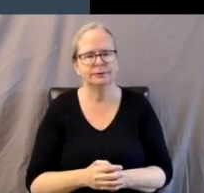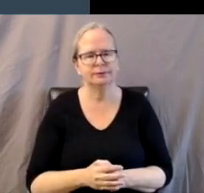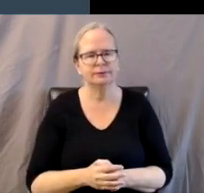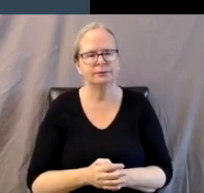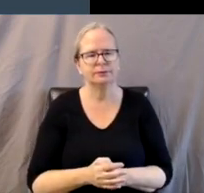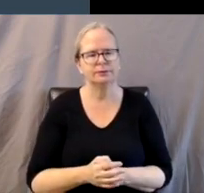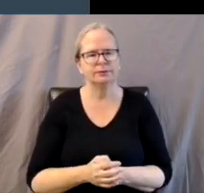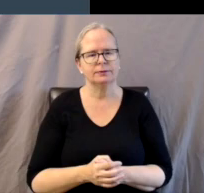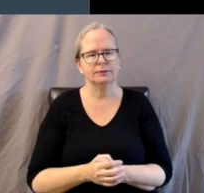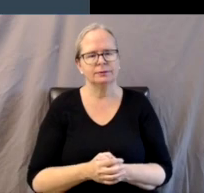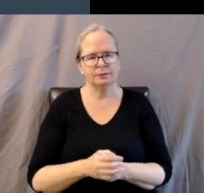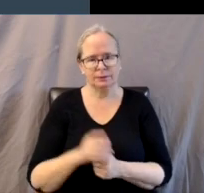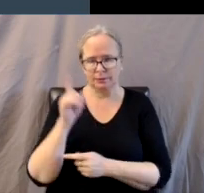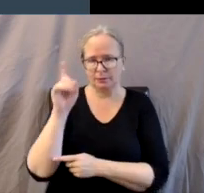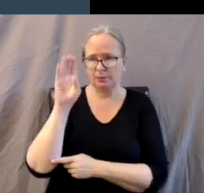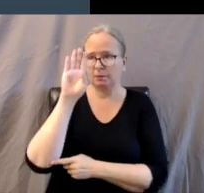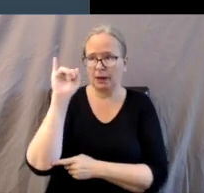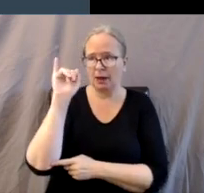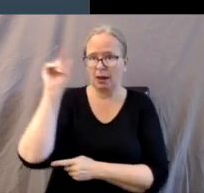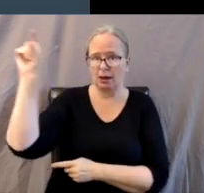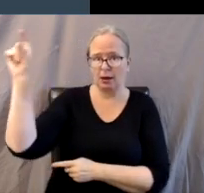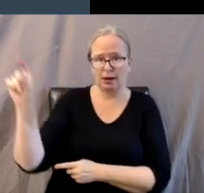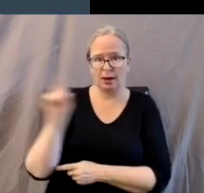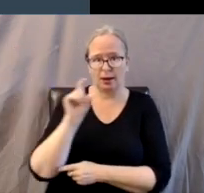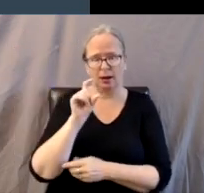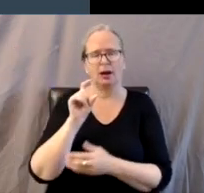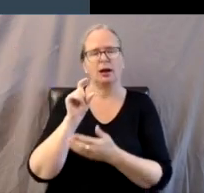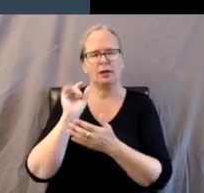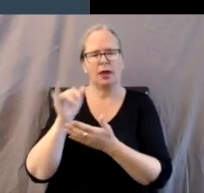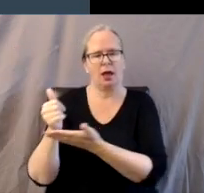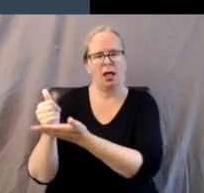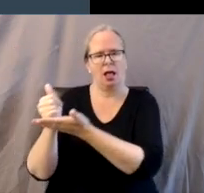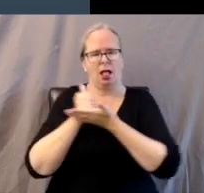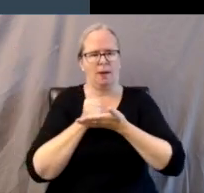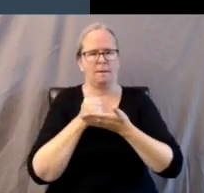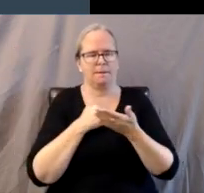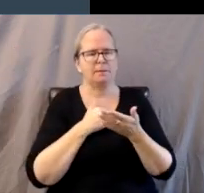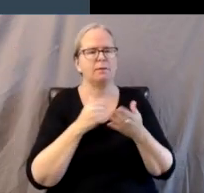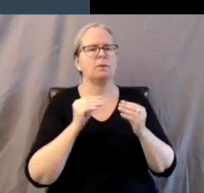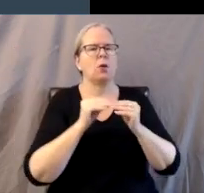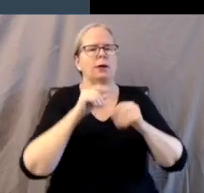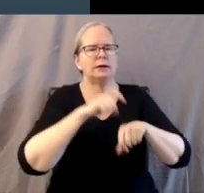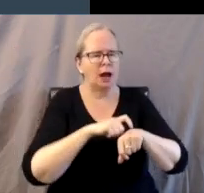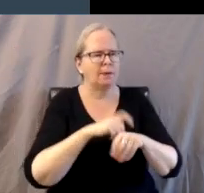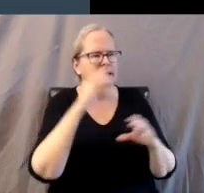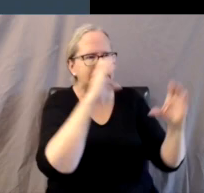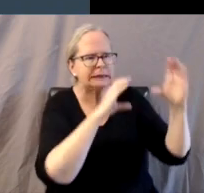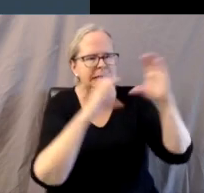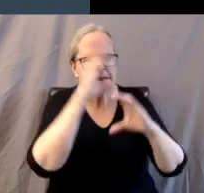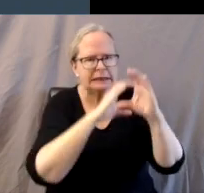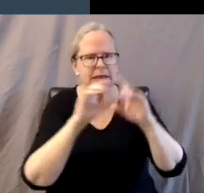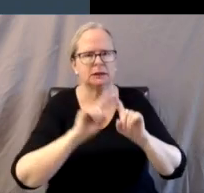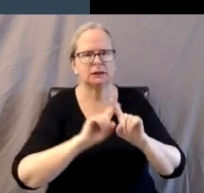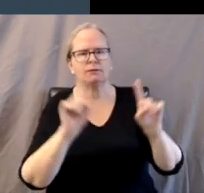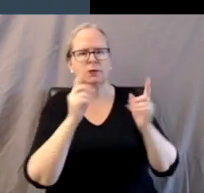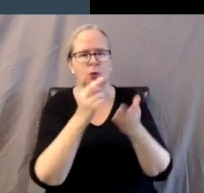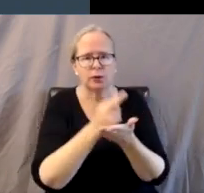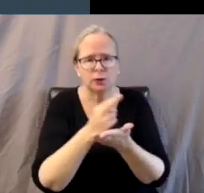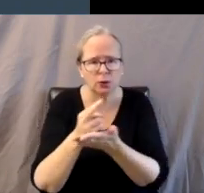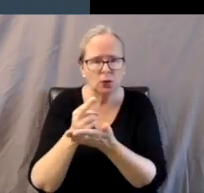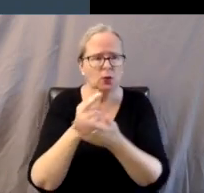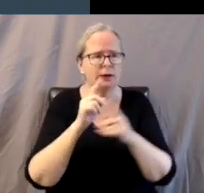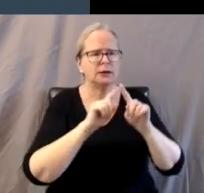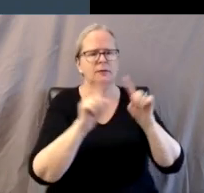community resources. And a basic income will not only provide the basic needs for an individual, but it is